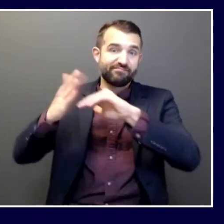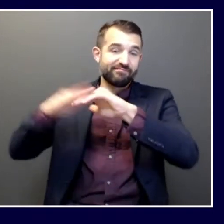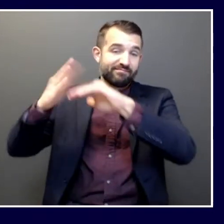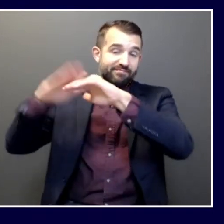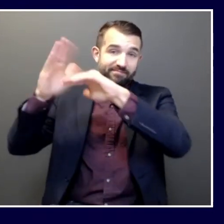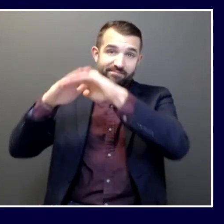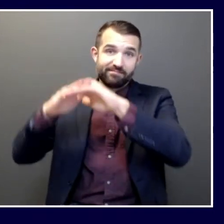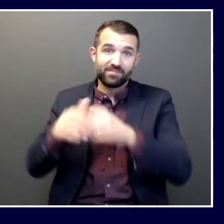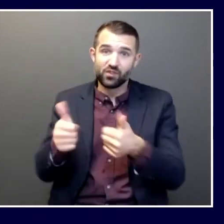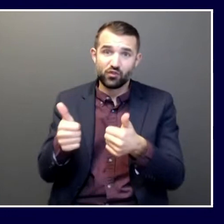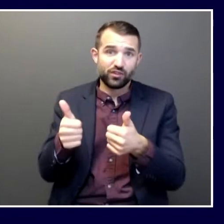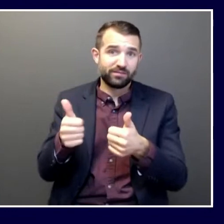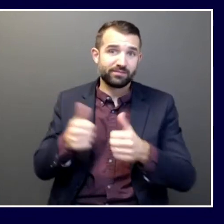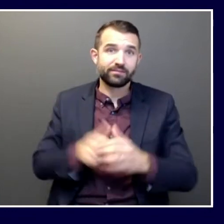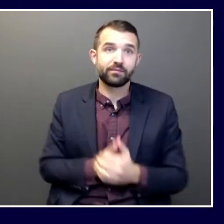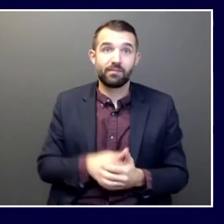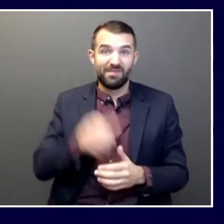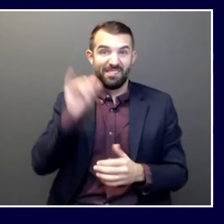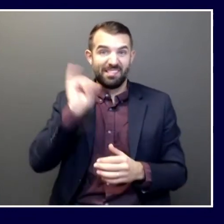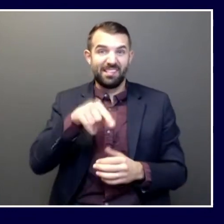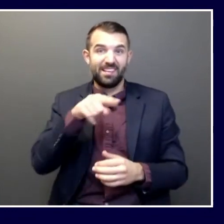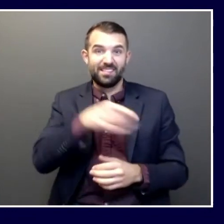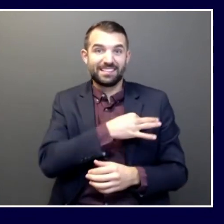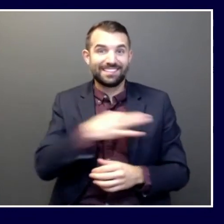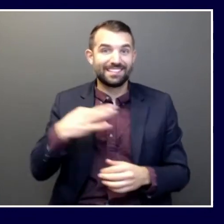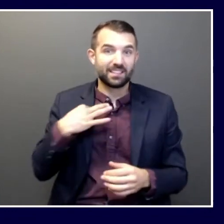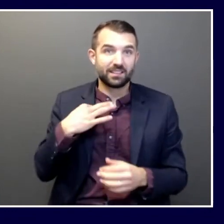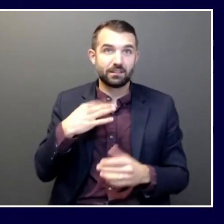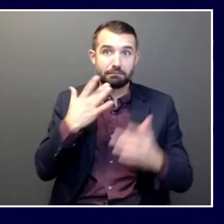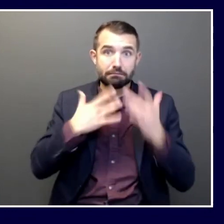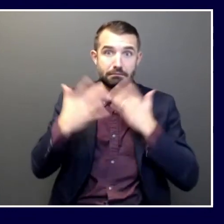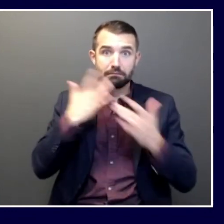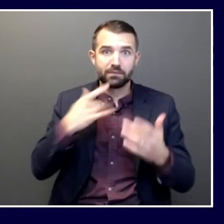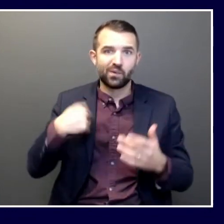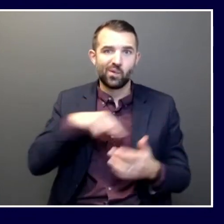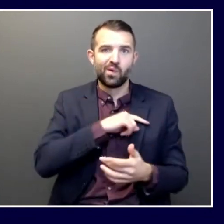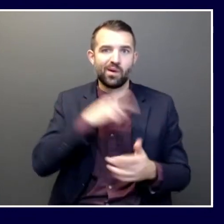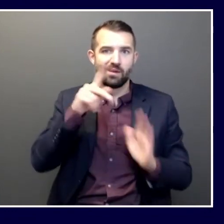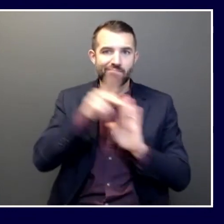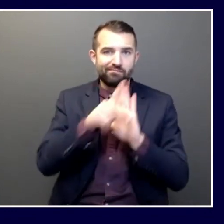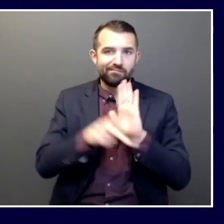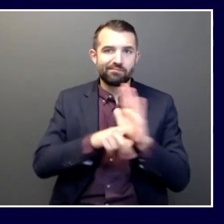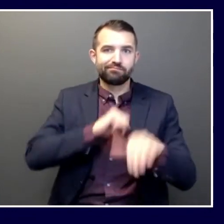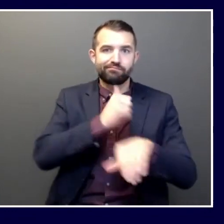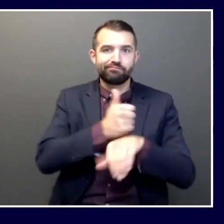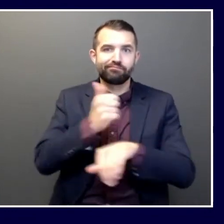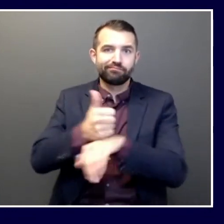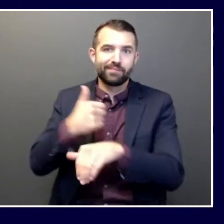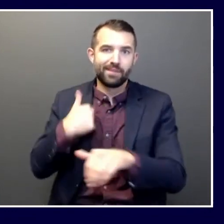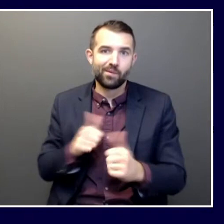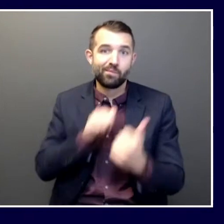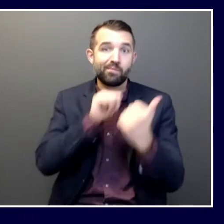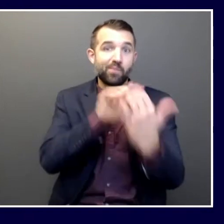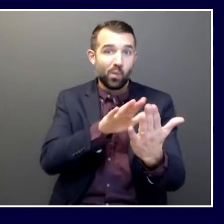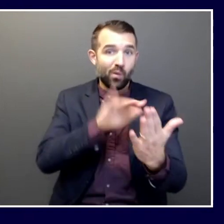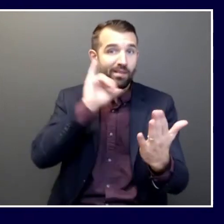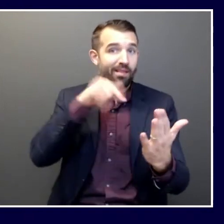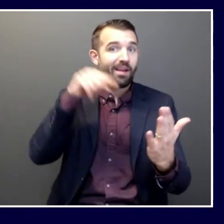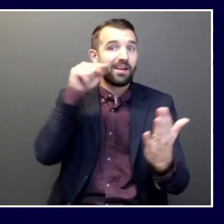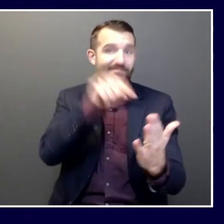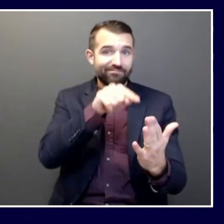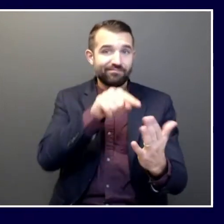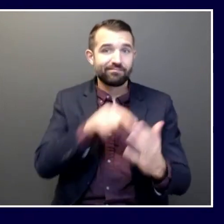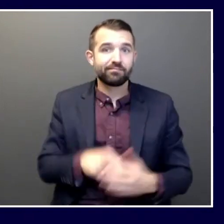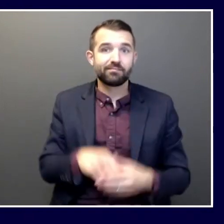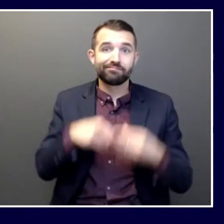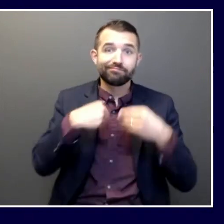try to address the staffing gaps, as well as one-on-one to see how we can help provide flexibility,